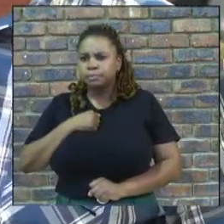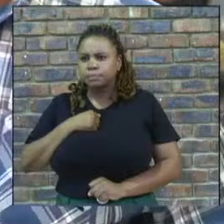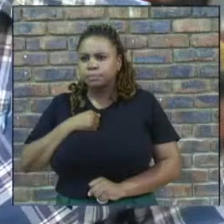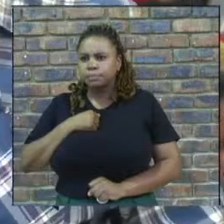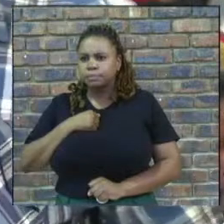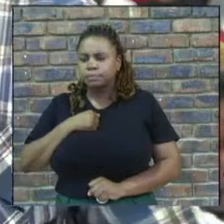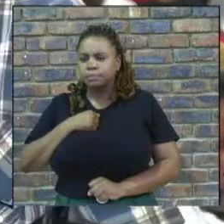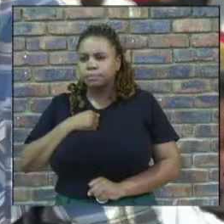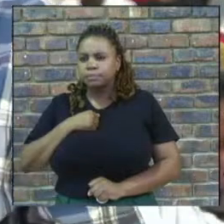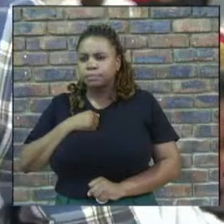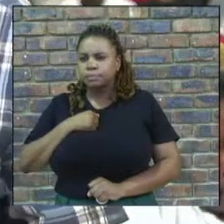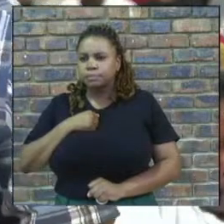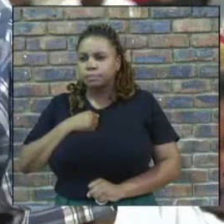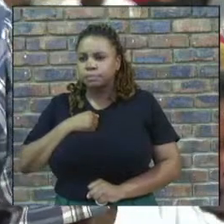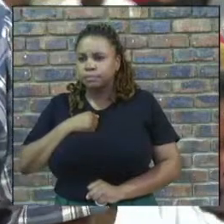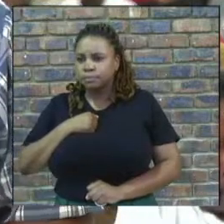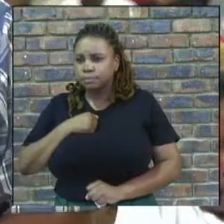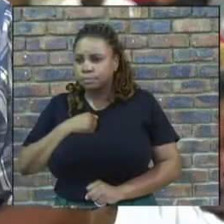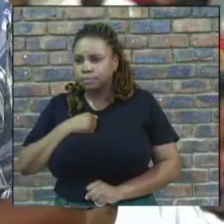o mongwe šetše a e arabile.